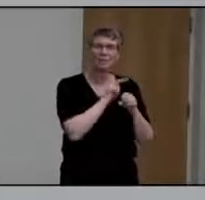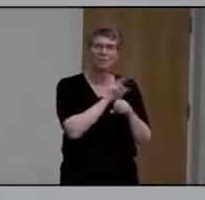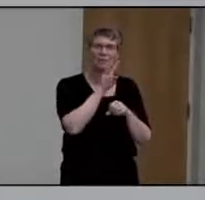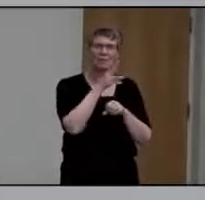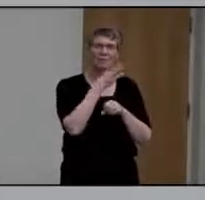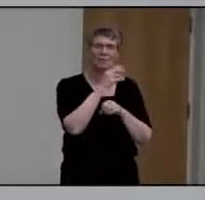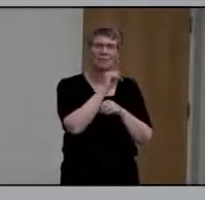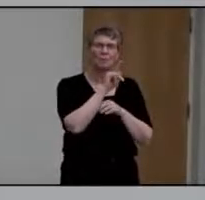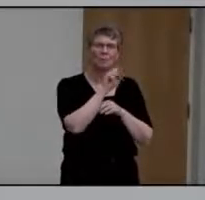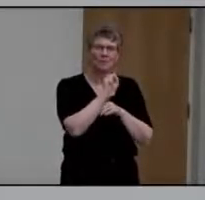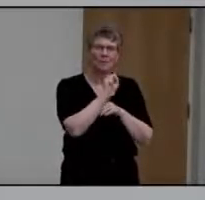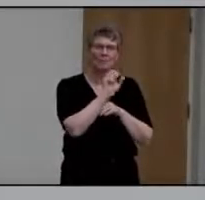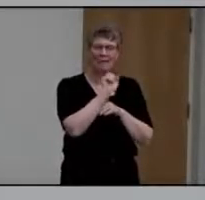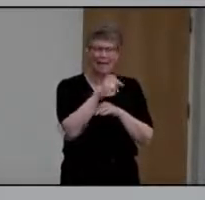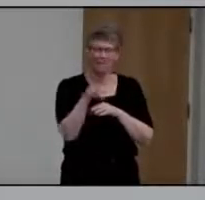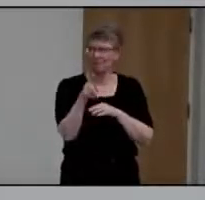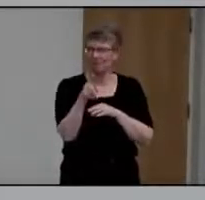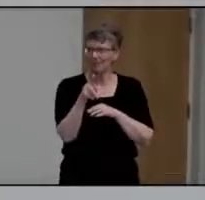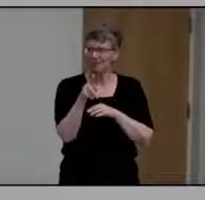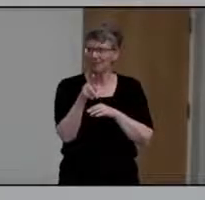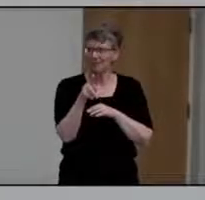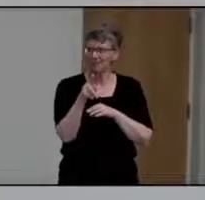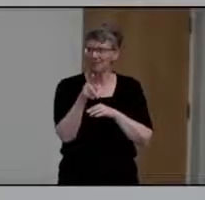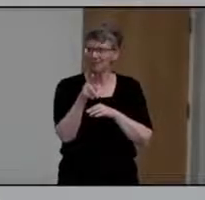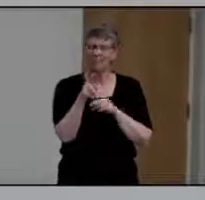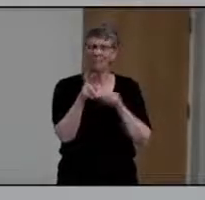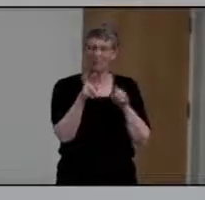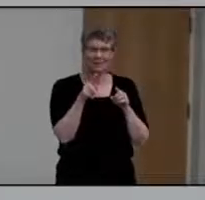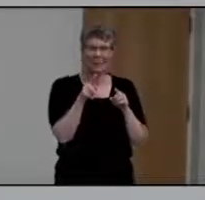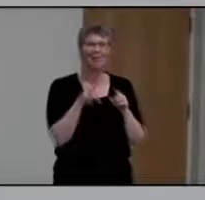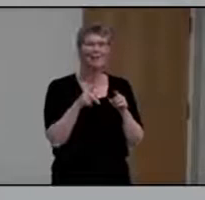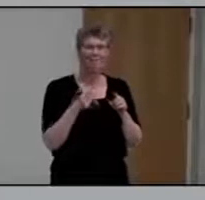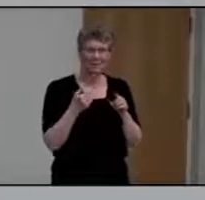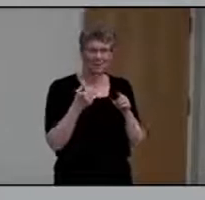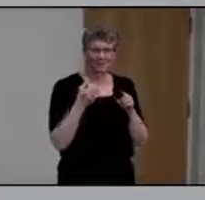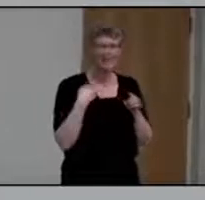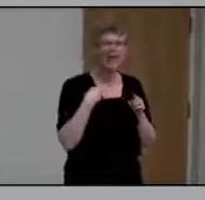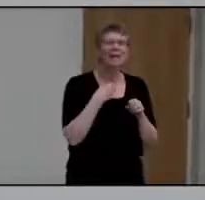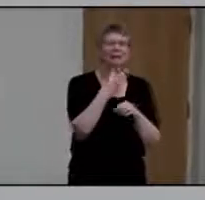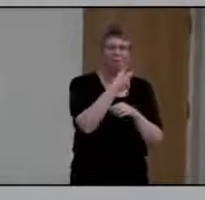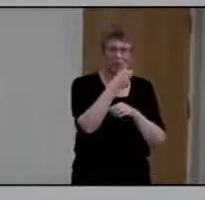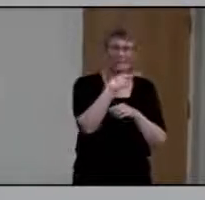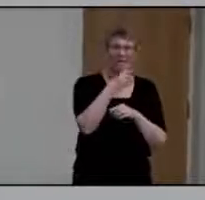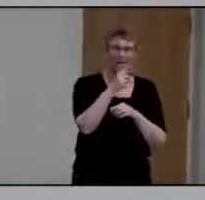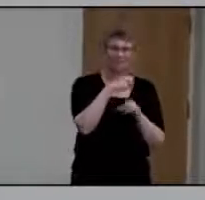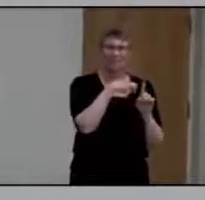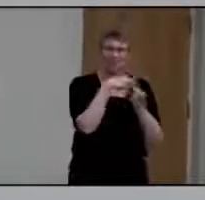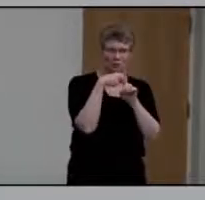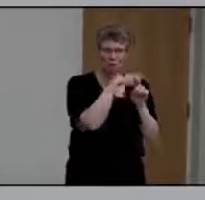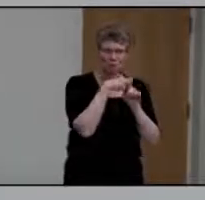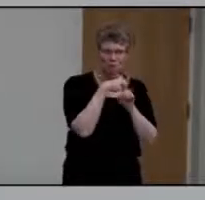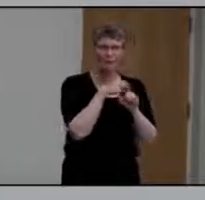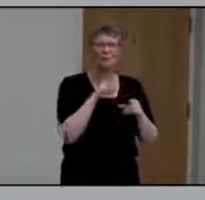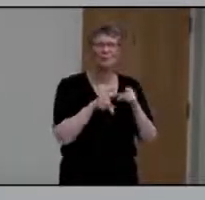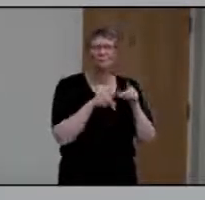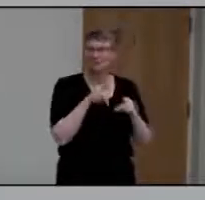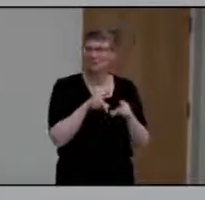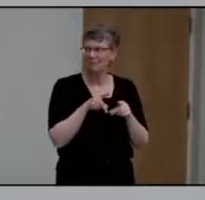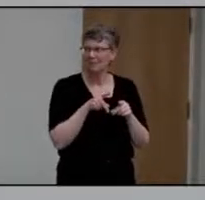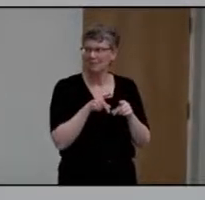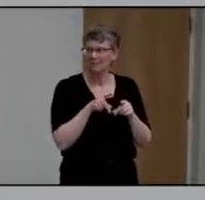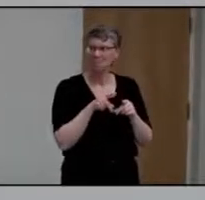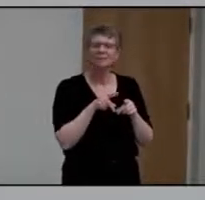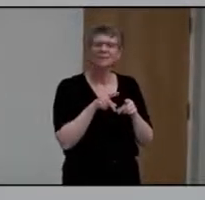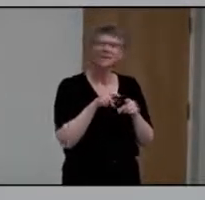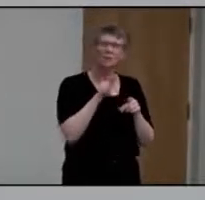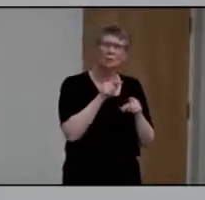you're going to Tim Hortons or not. And they knew that people were traveling across the country for no good reason at all. So I am much